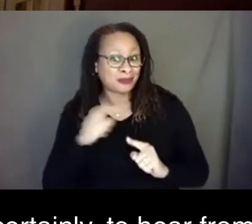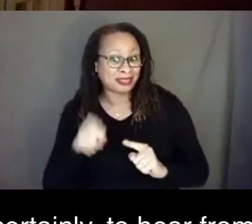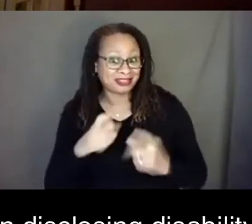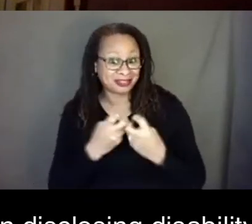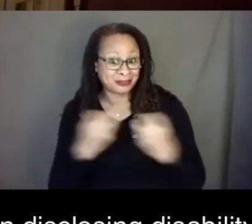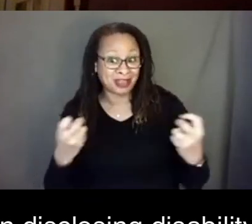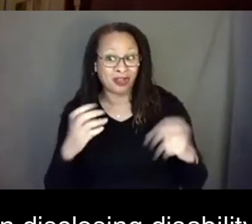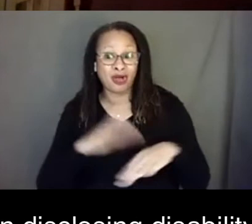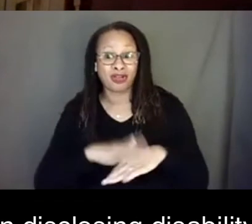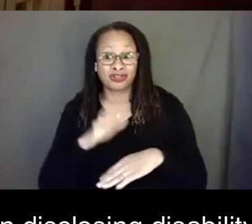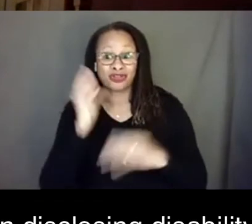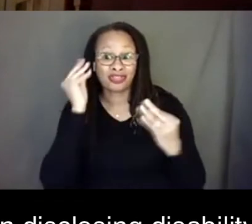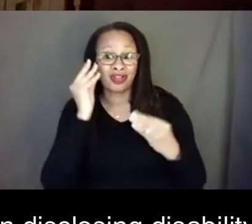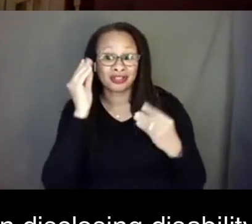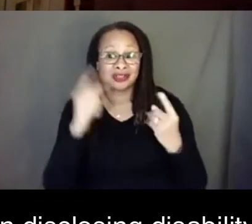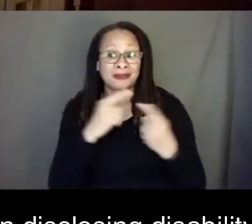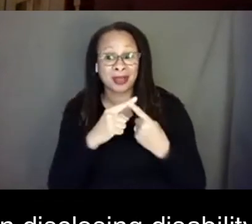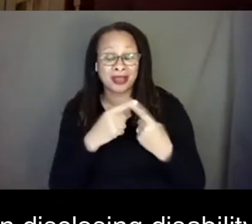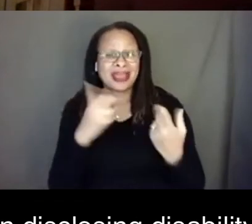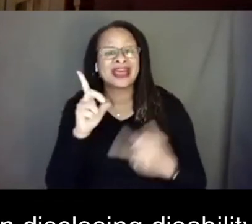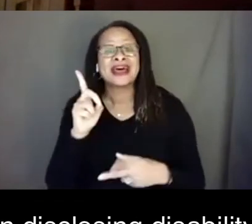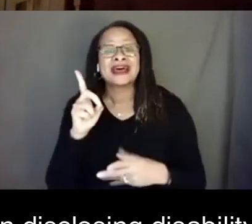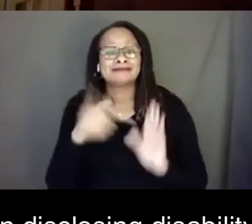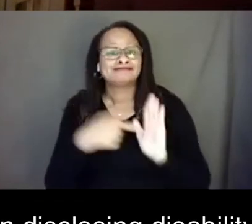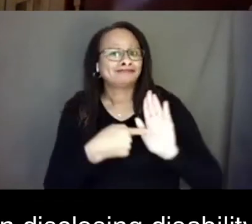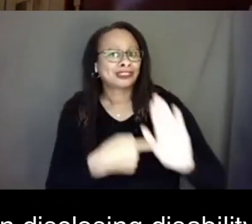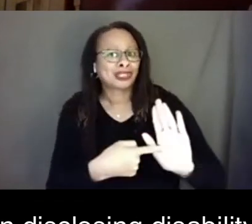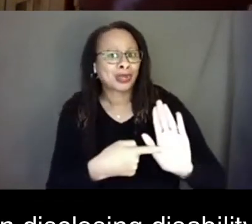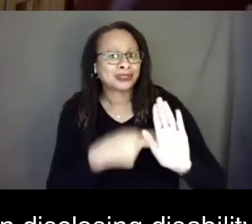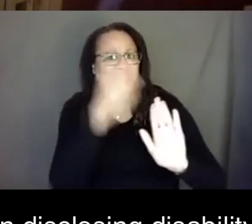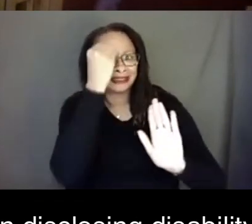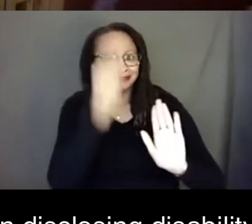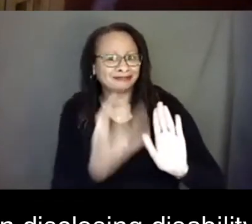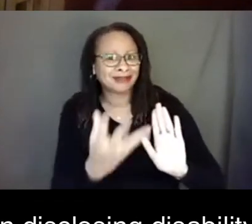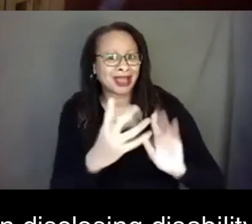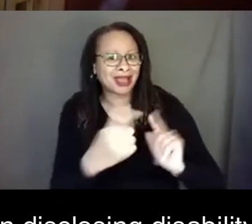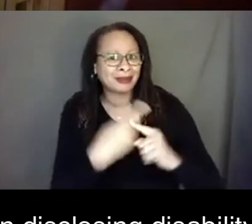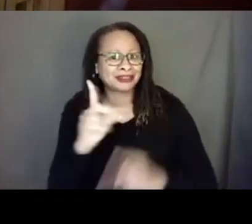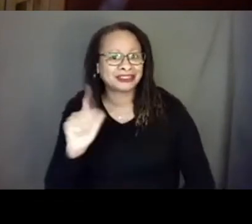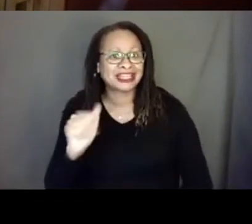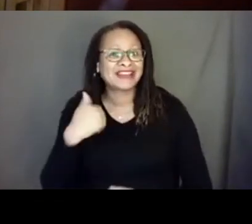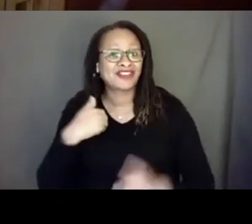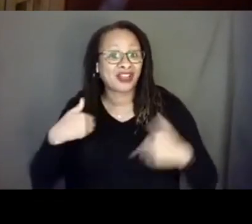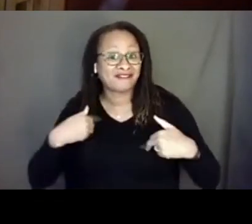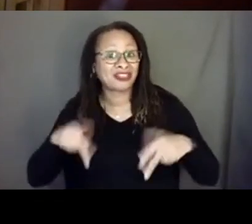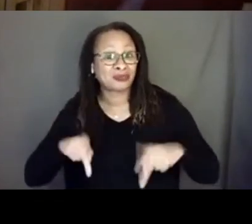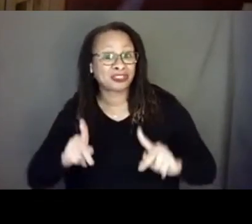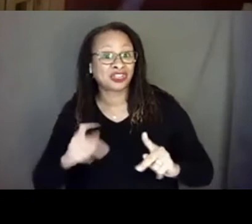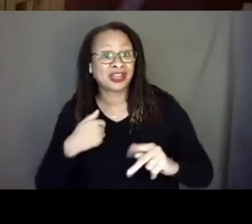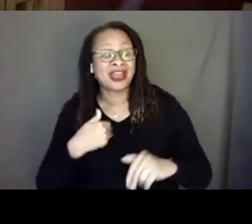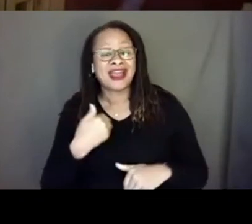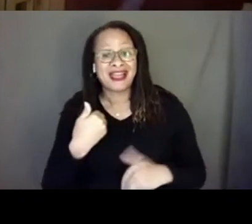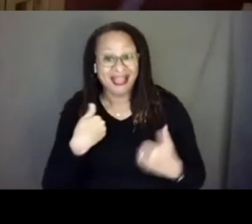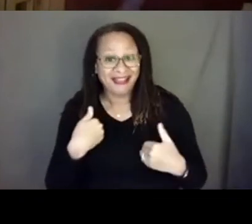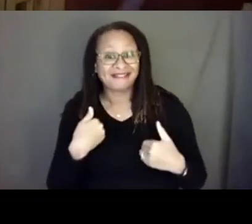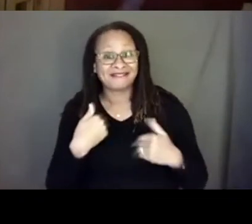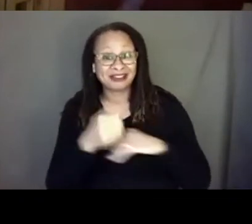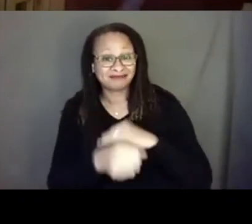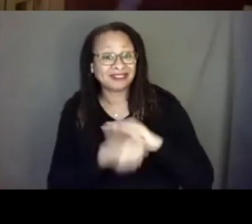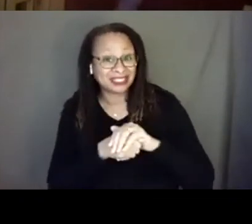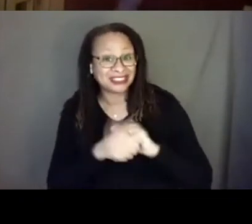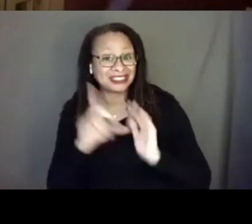their thoughts on disclosing disability, if you have the privilege of being able to choose